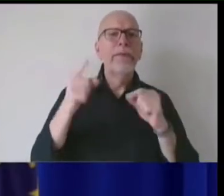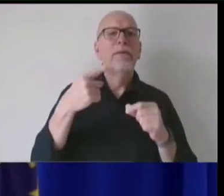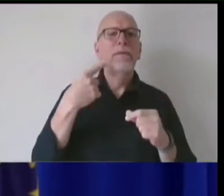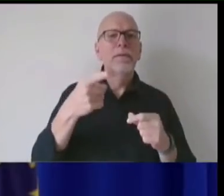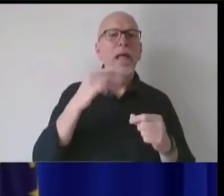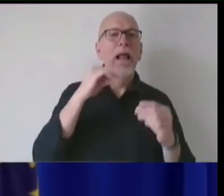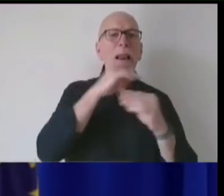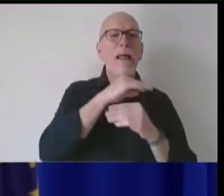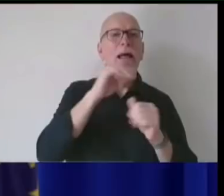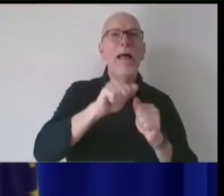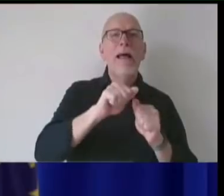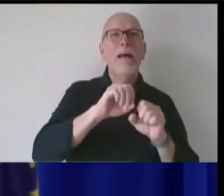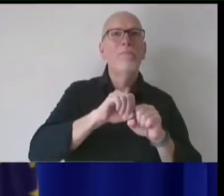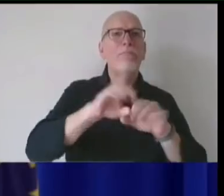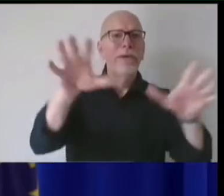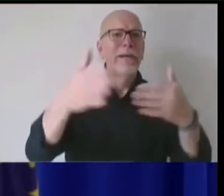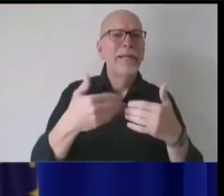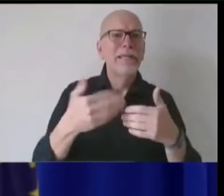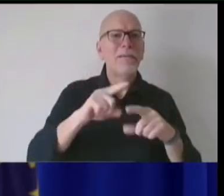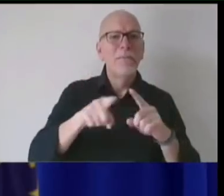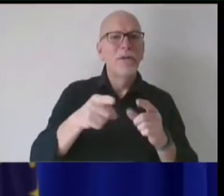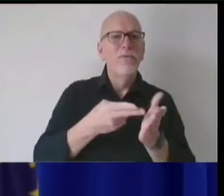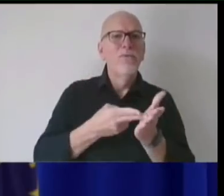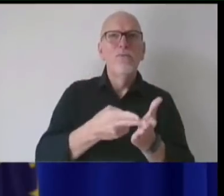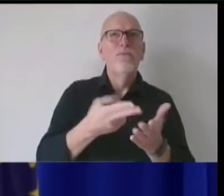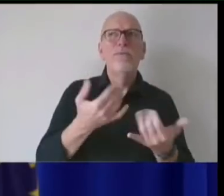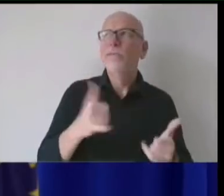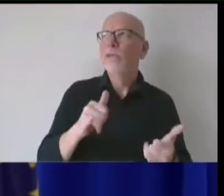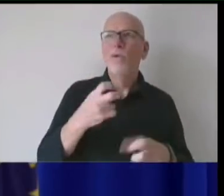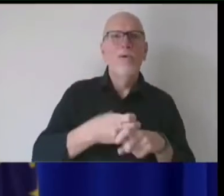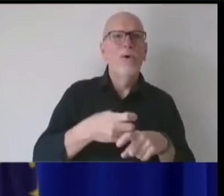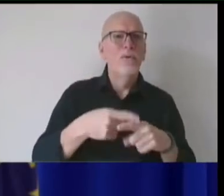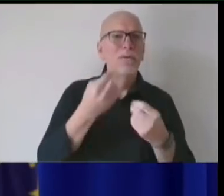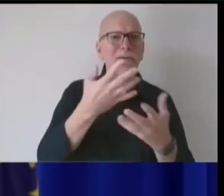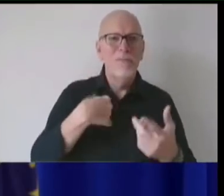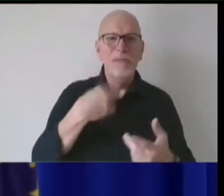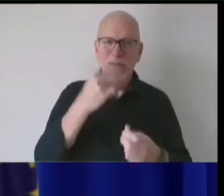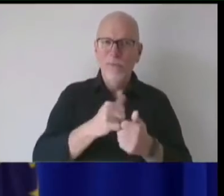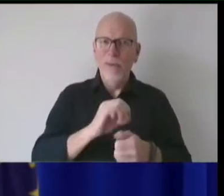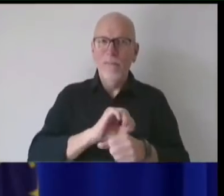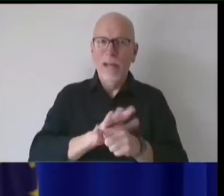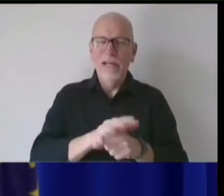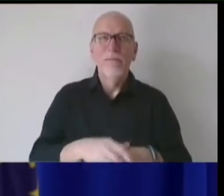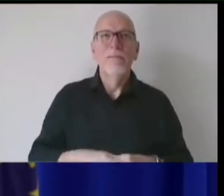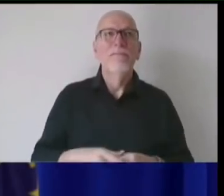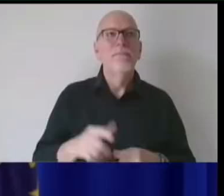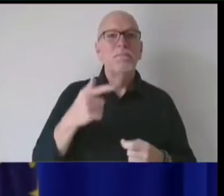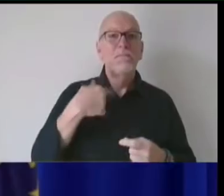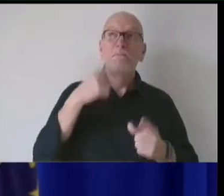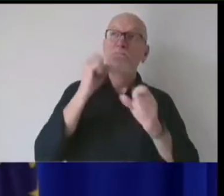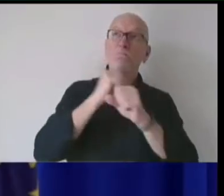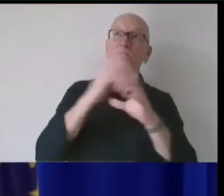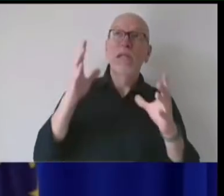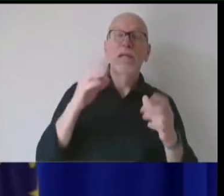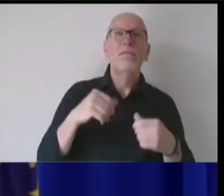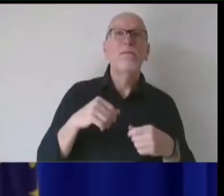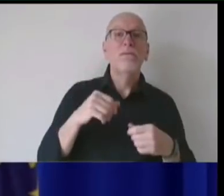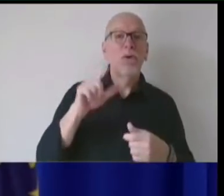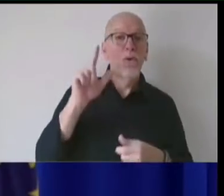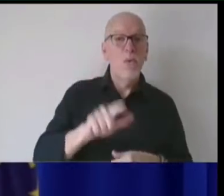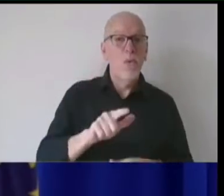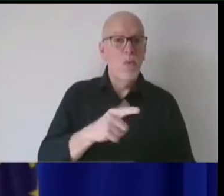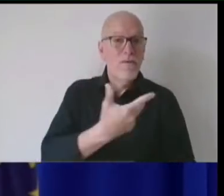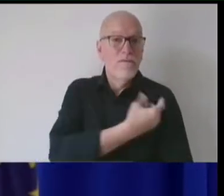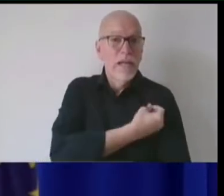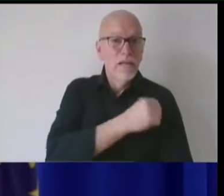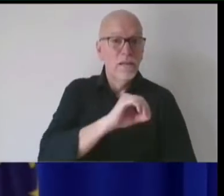around the world while the truth is still putting on its shoes, and we've certainly seen that with this pandemic. I have to imagine the comparably low vaccination